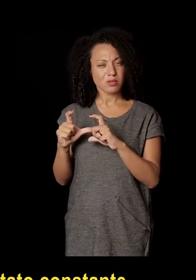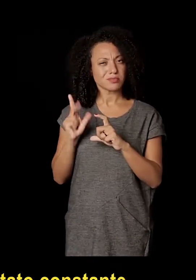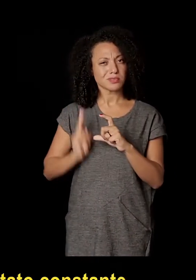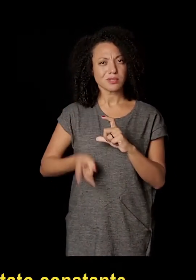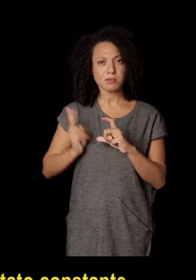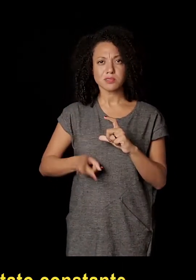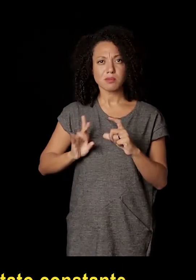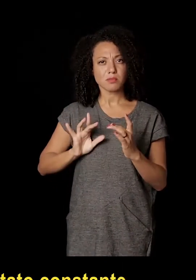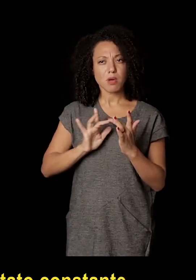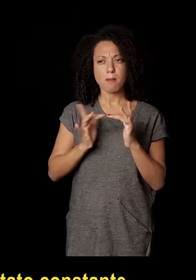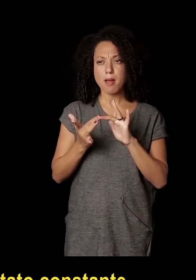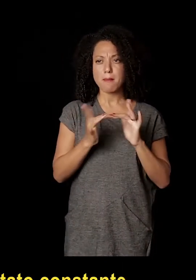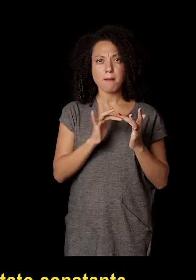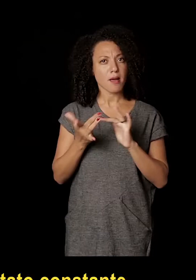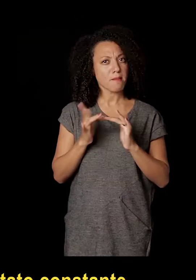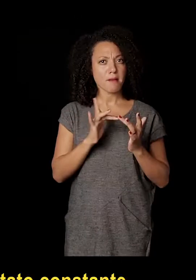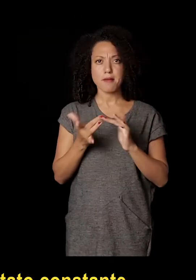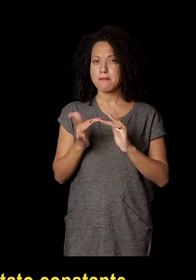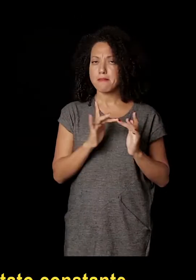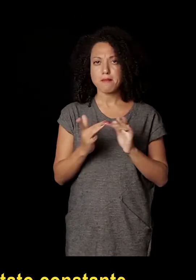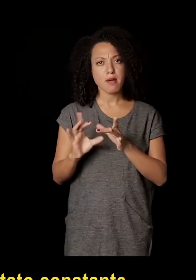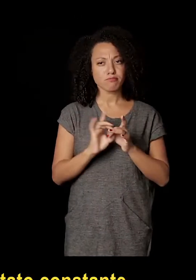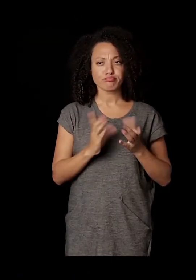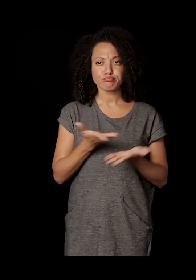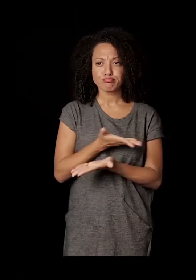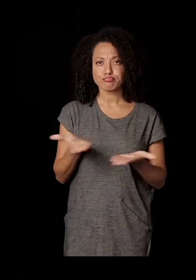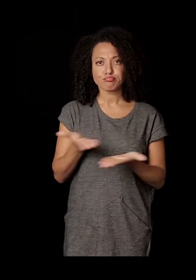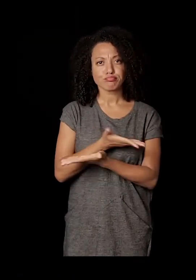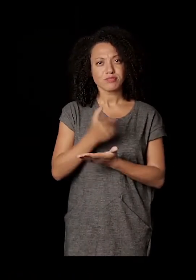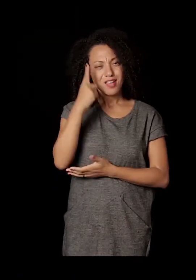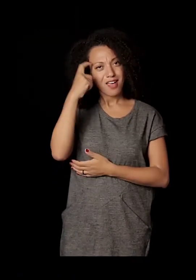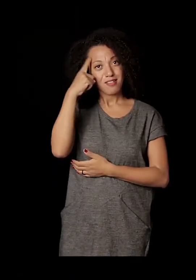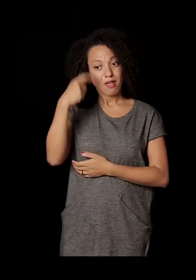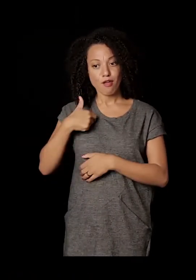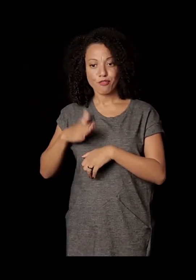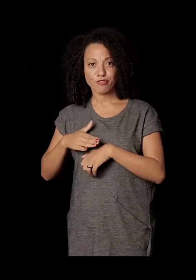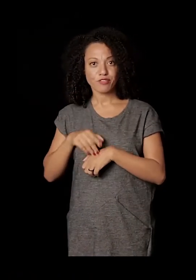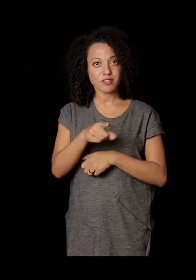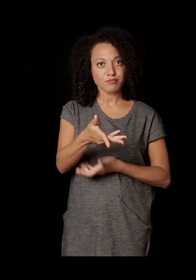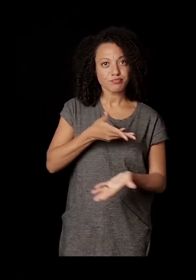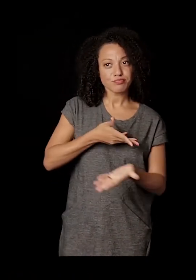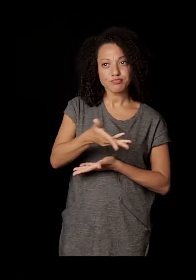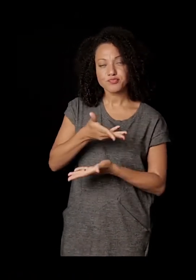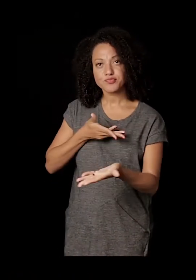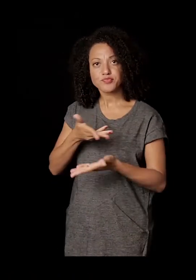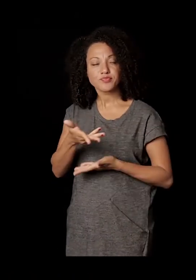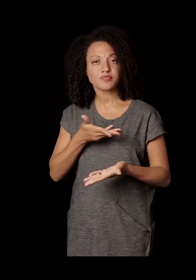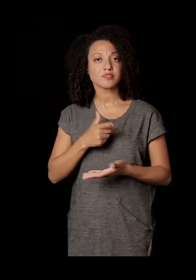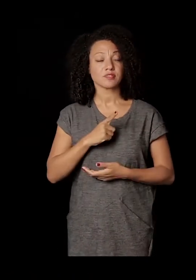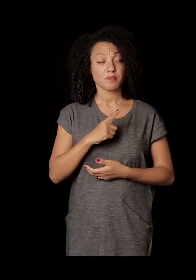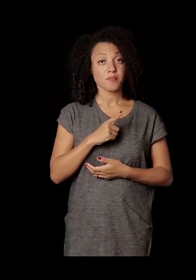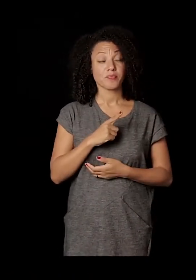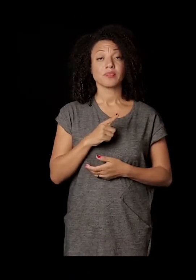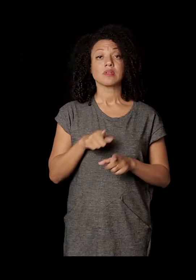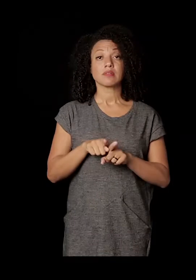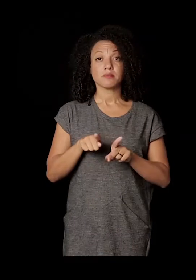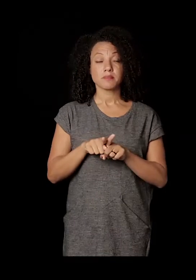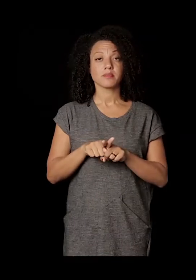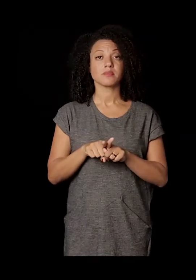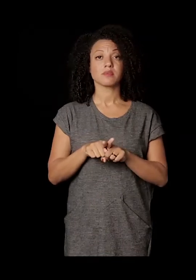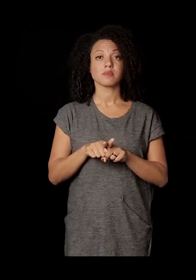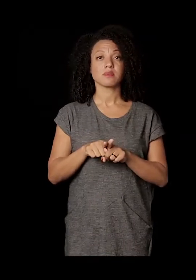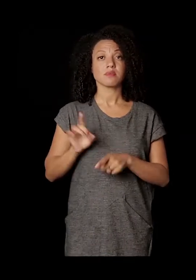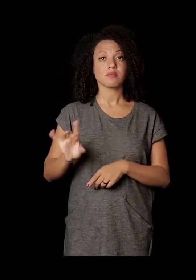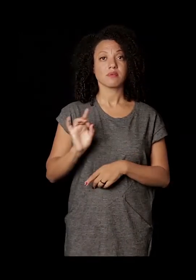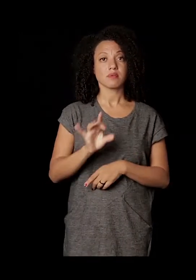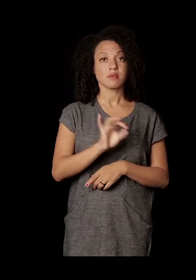photographers keep in constant contact with each other about and sharing ideas and what they're doing. Then in